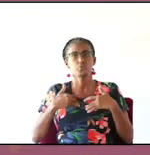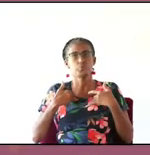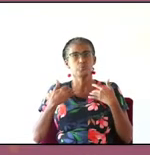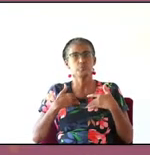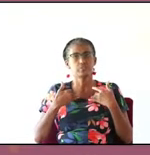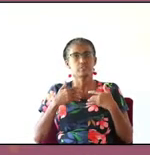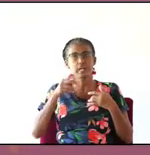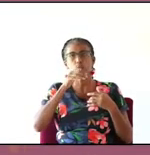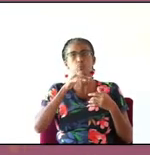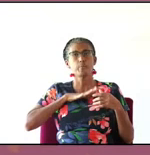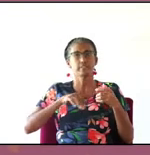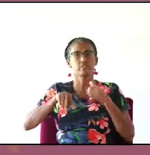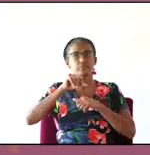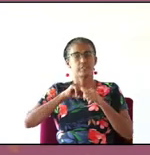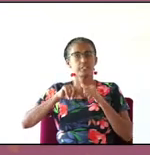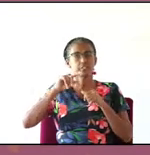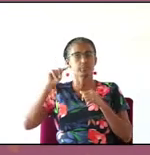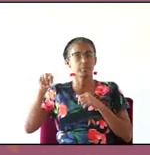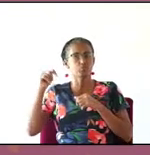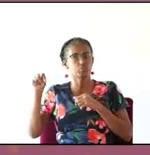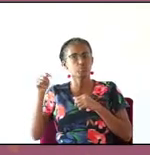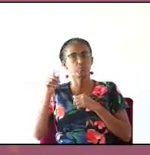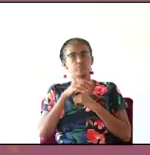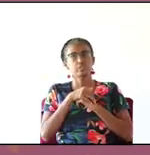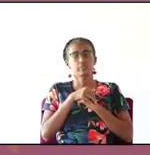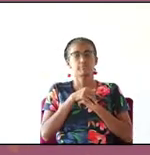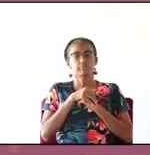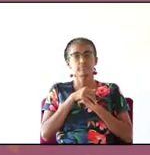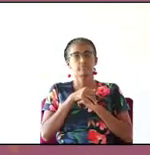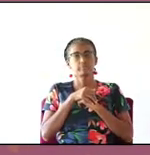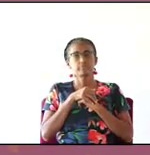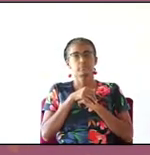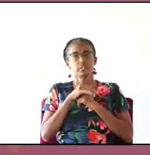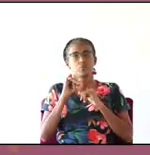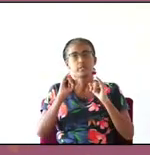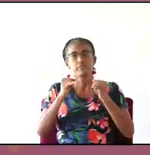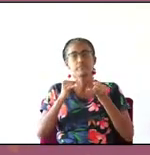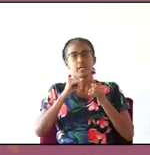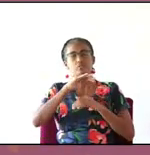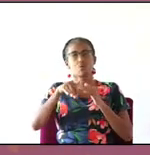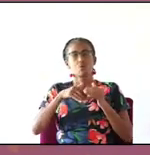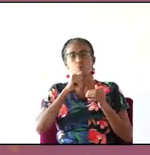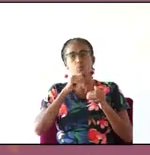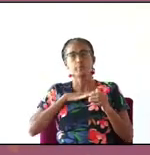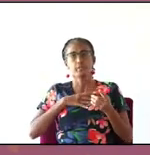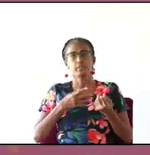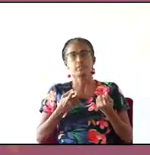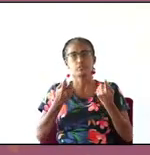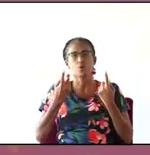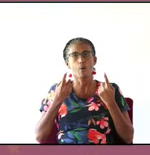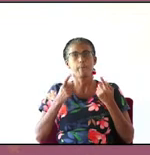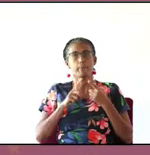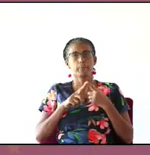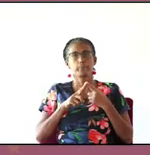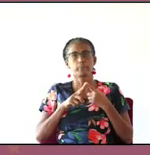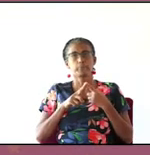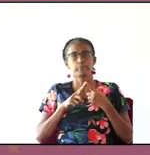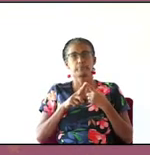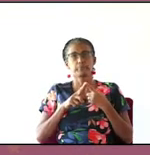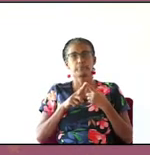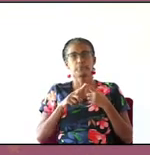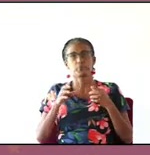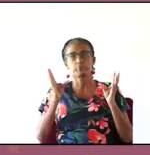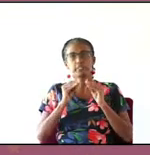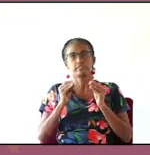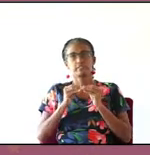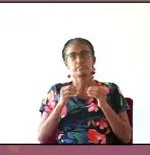special time here. Every week, they have a special time. They invite all the ladies in their meeting, Healthy and Active